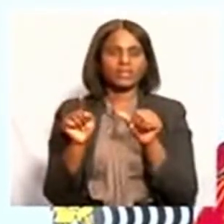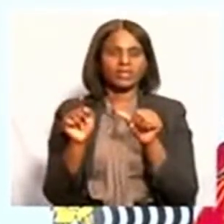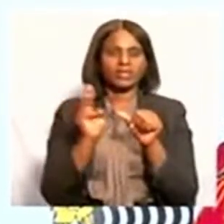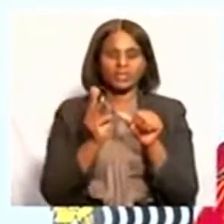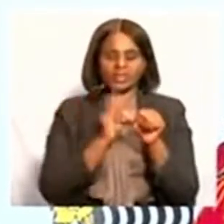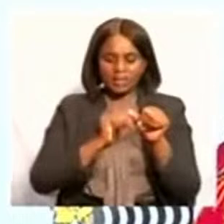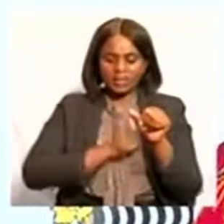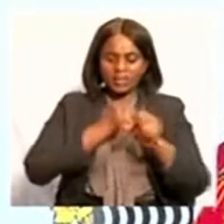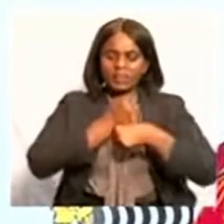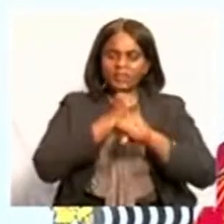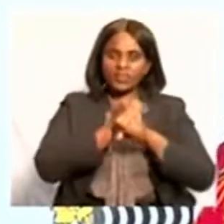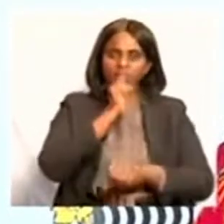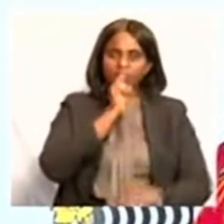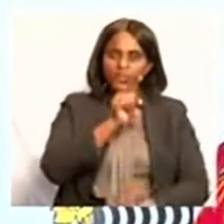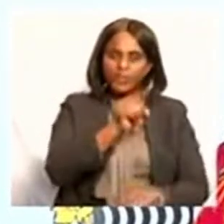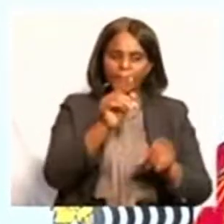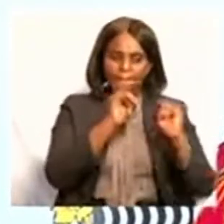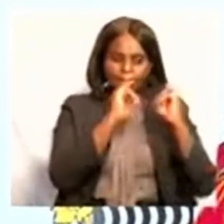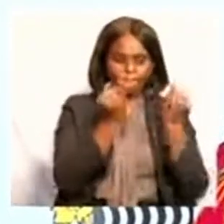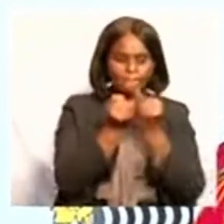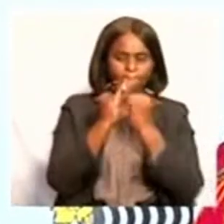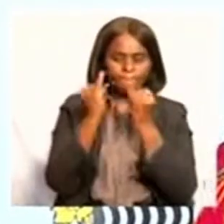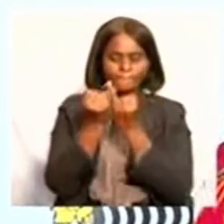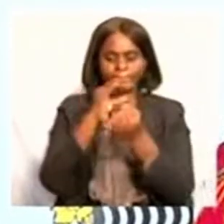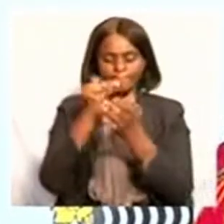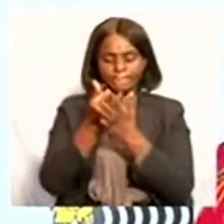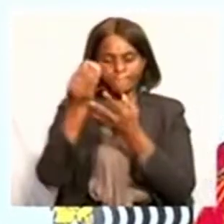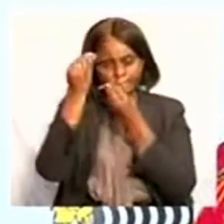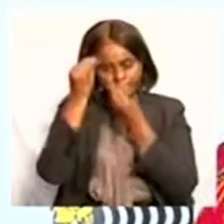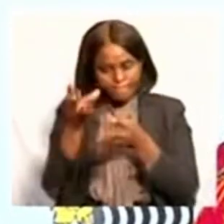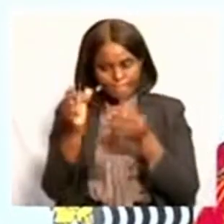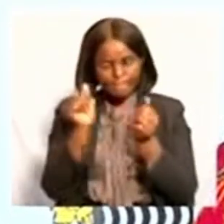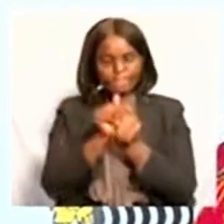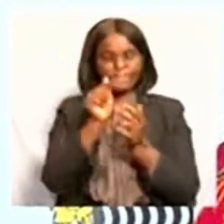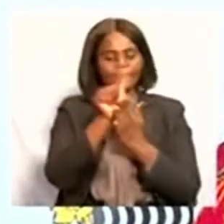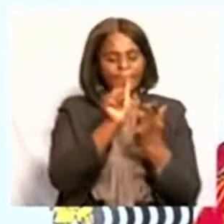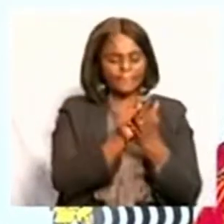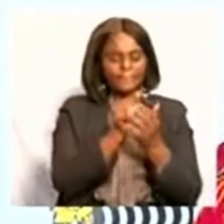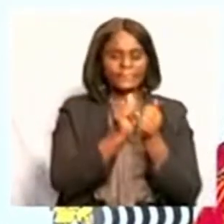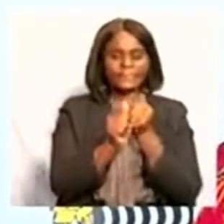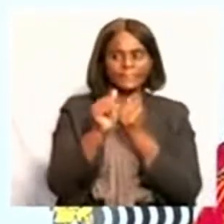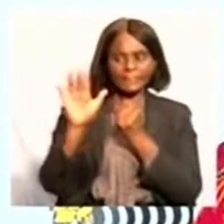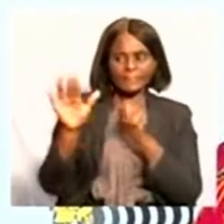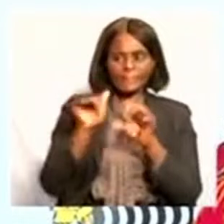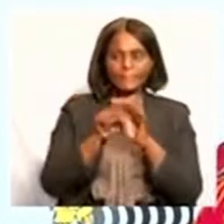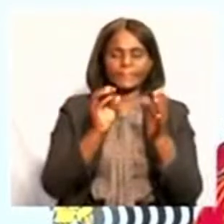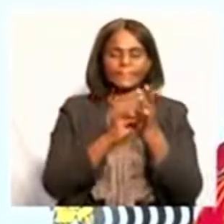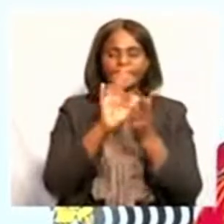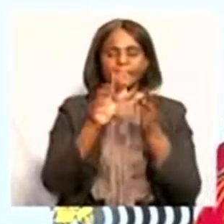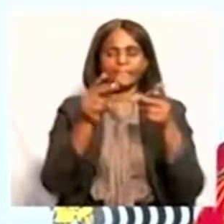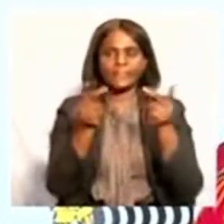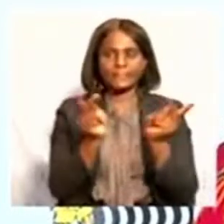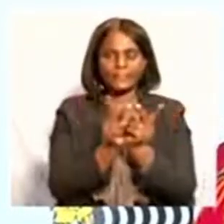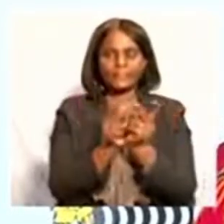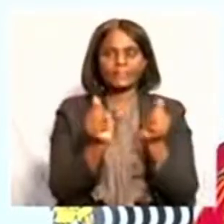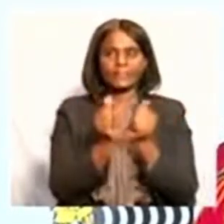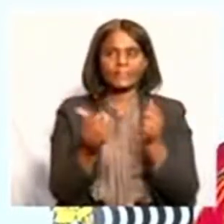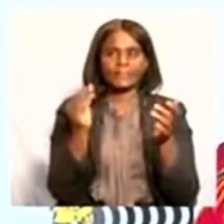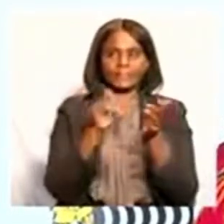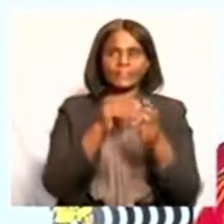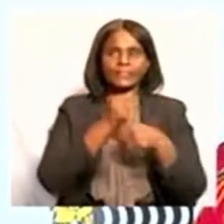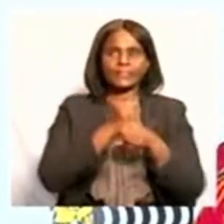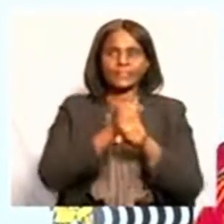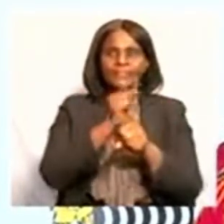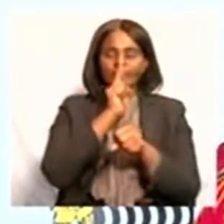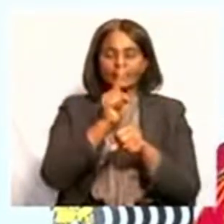we ensure that the institutions are complying with the laws that are there in place, and also to ensure